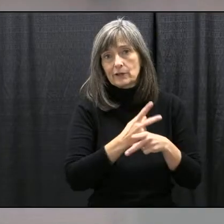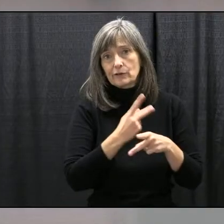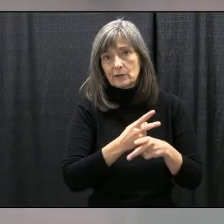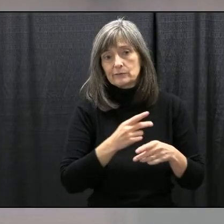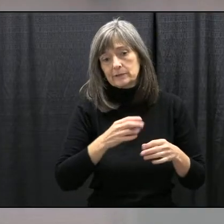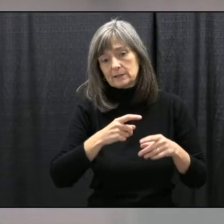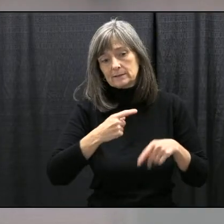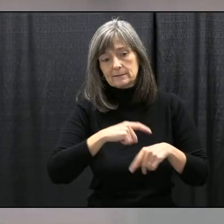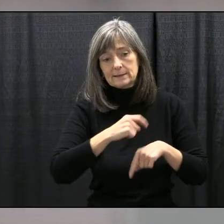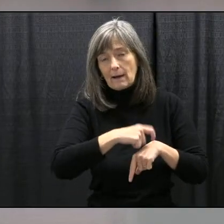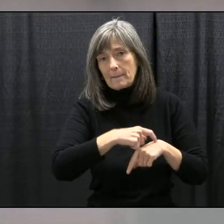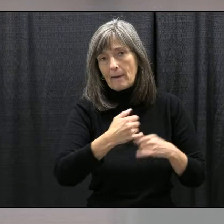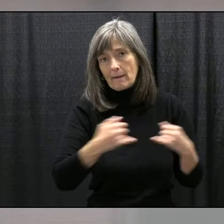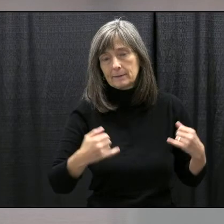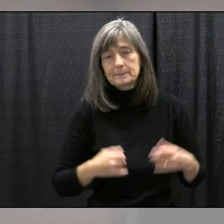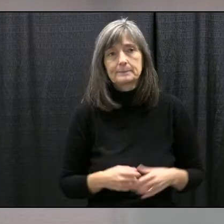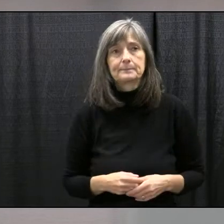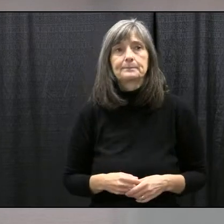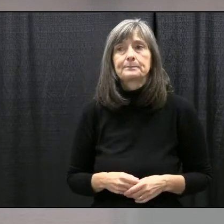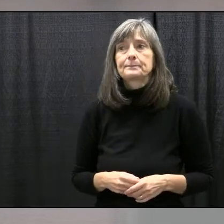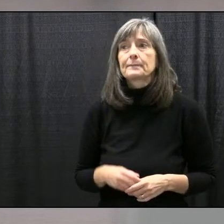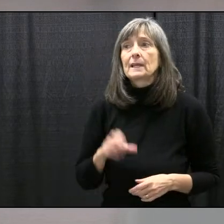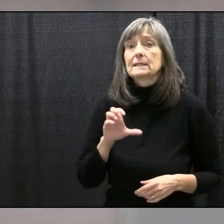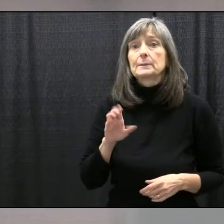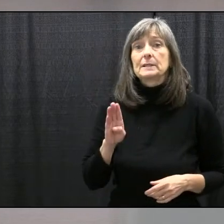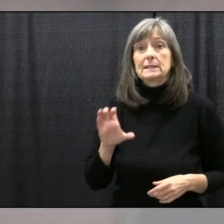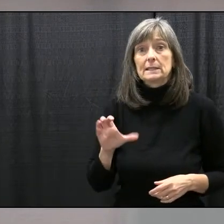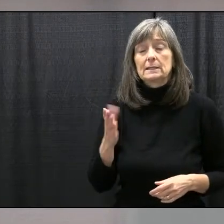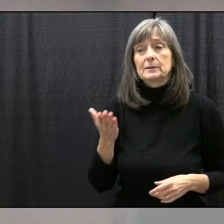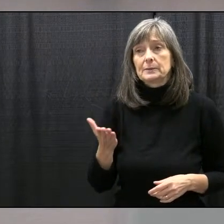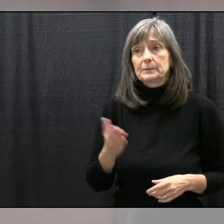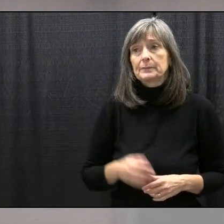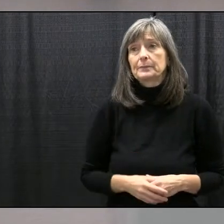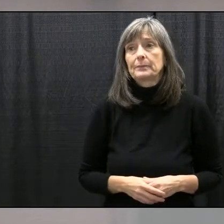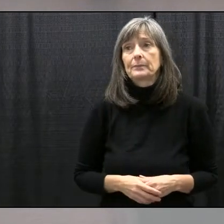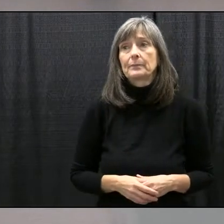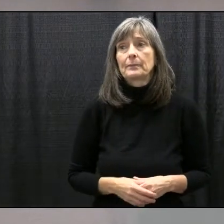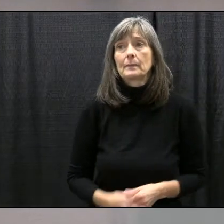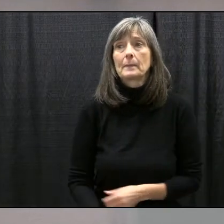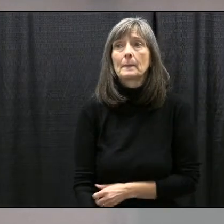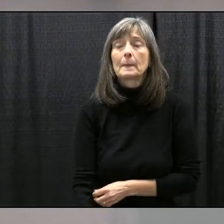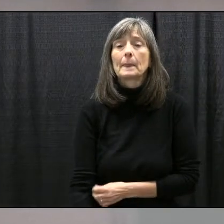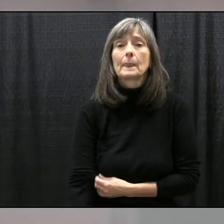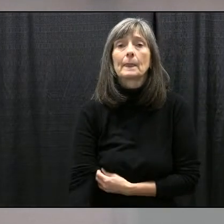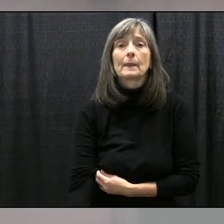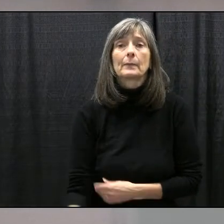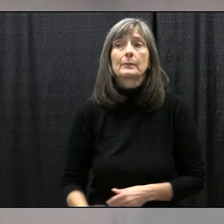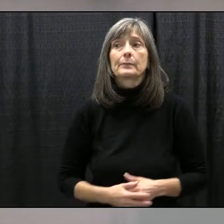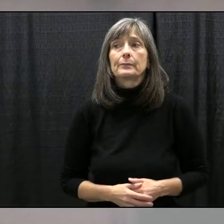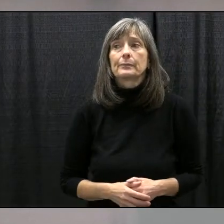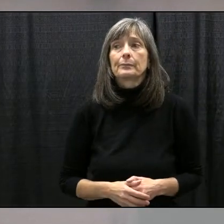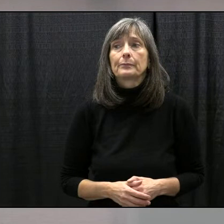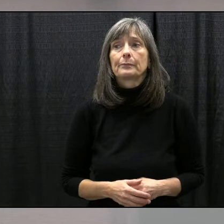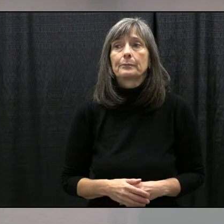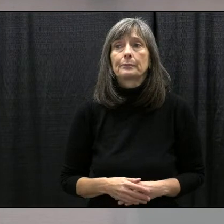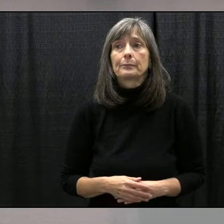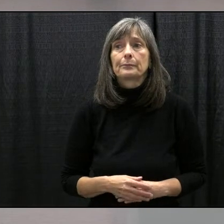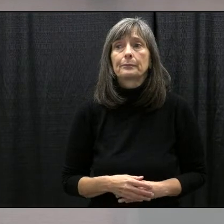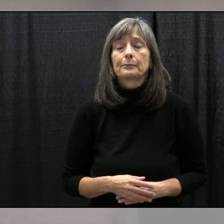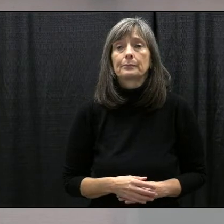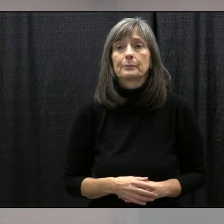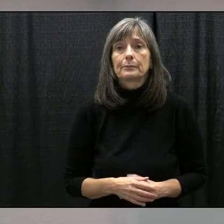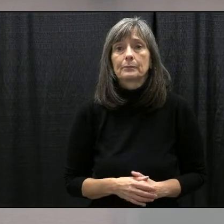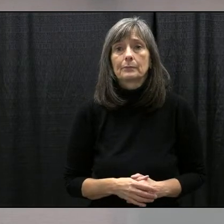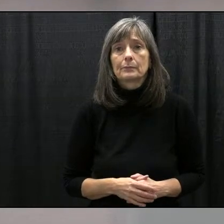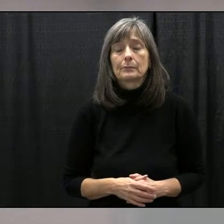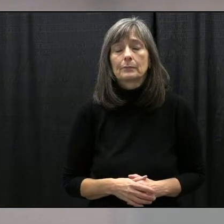Our next questions are from Mark Quinn with CBC. Please go ahead and make your way to the mic. Thank you, and good afternoon.